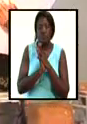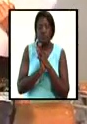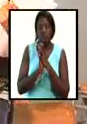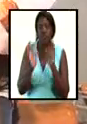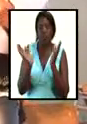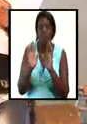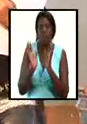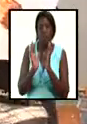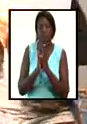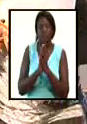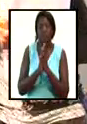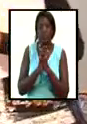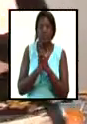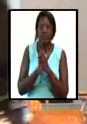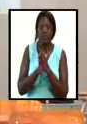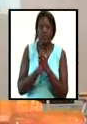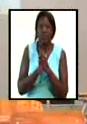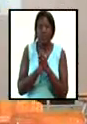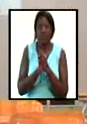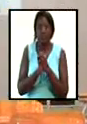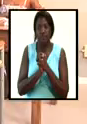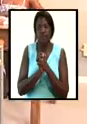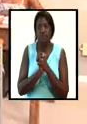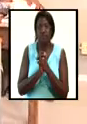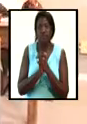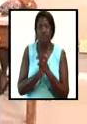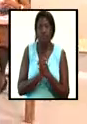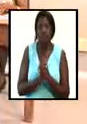Good day, ma'am. Bye.